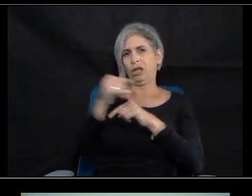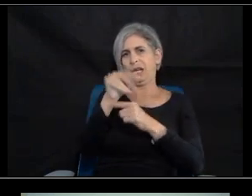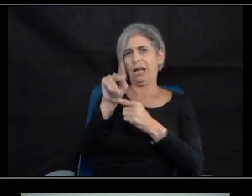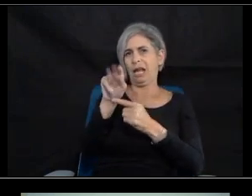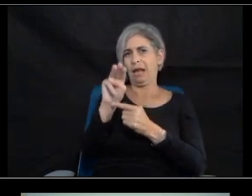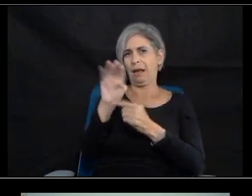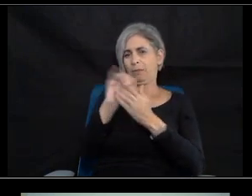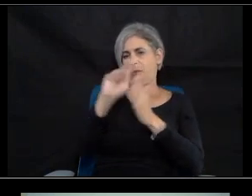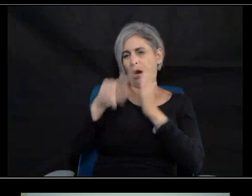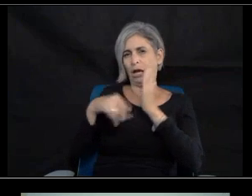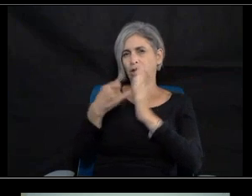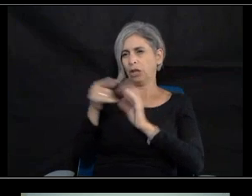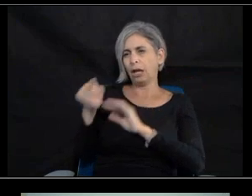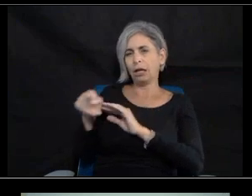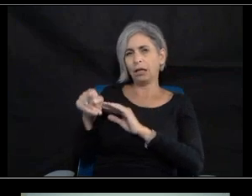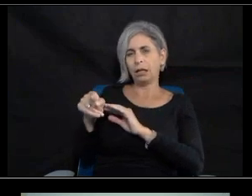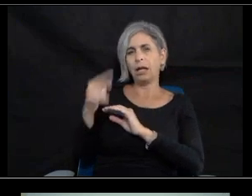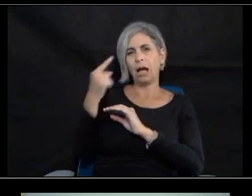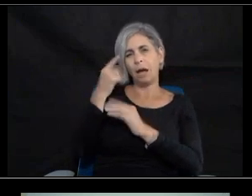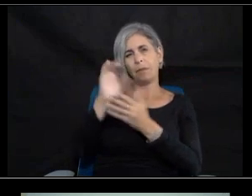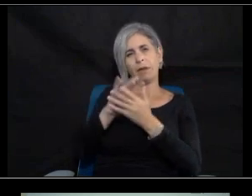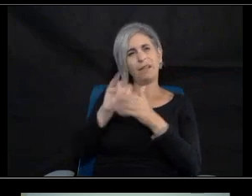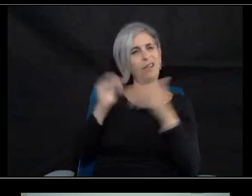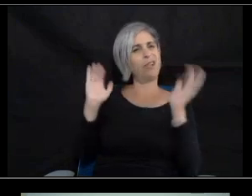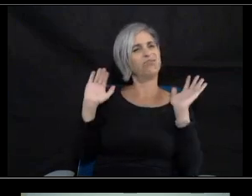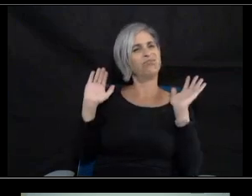that project. And I believe that is all.